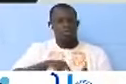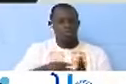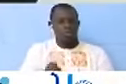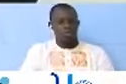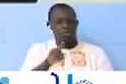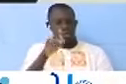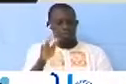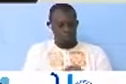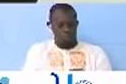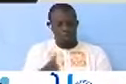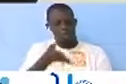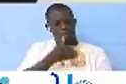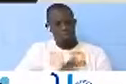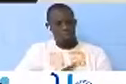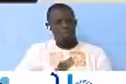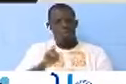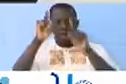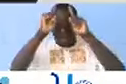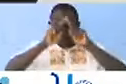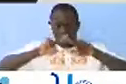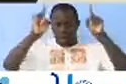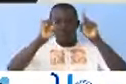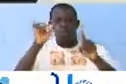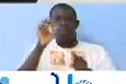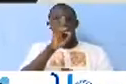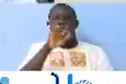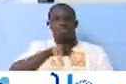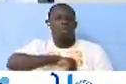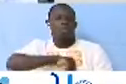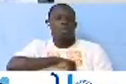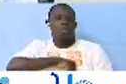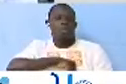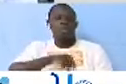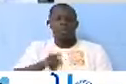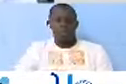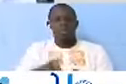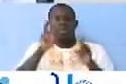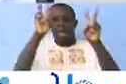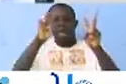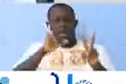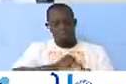bull belonging to Yaya Jame. Munda yetura leta me yalongo Yaya Jame leta ngoba. Nisi tura.